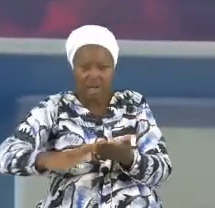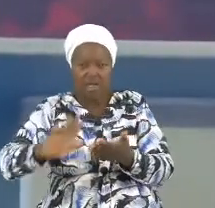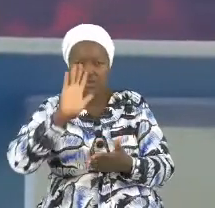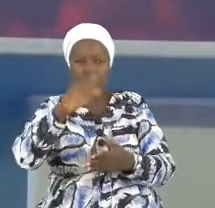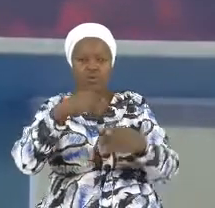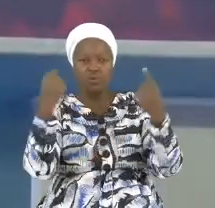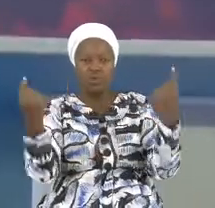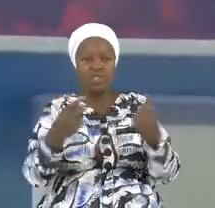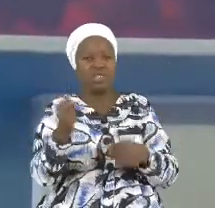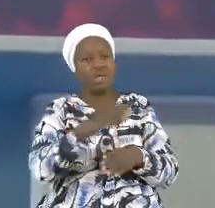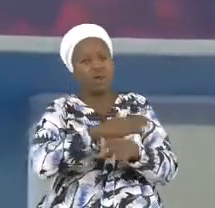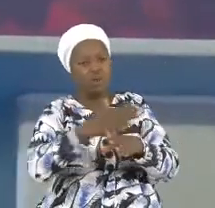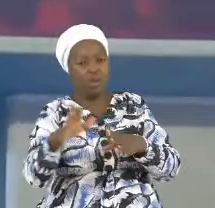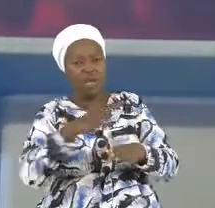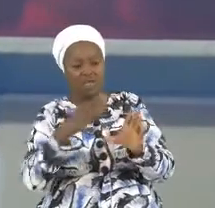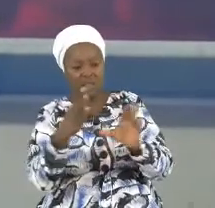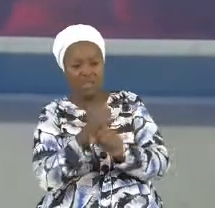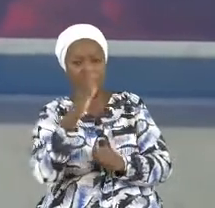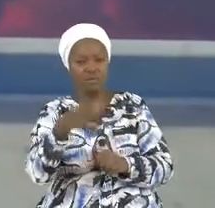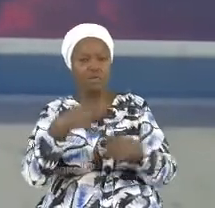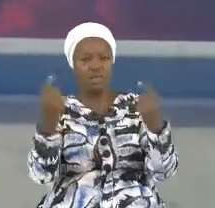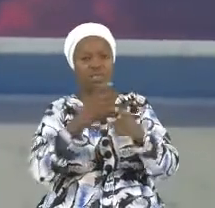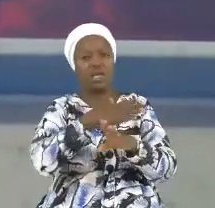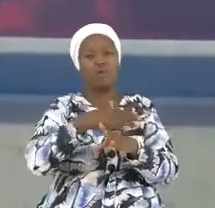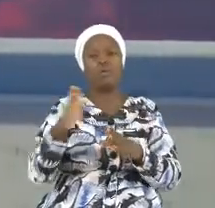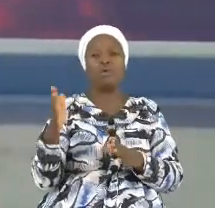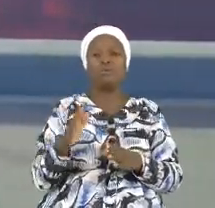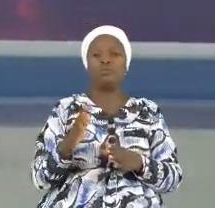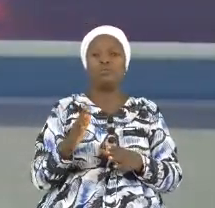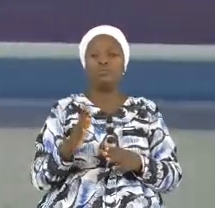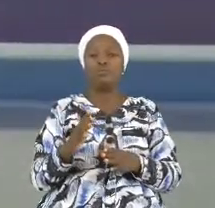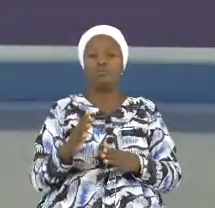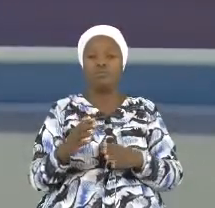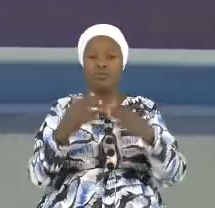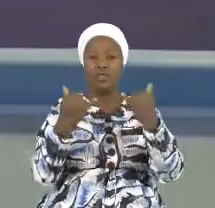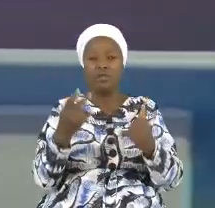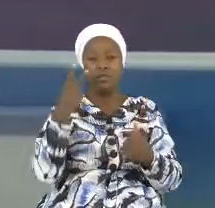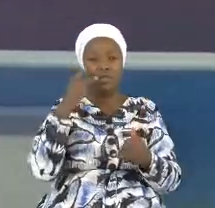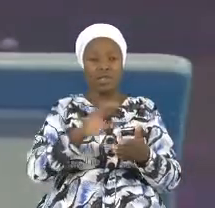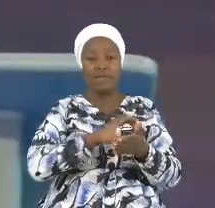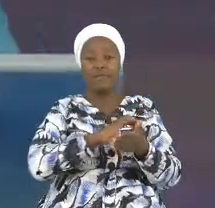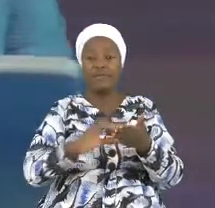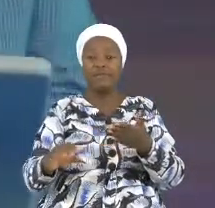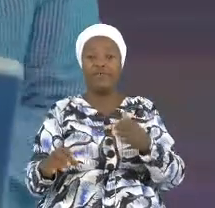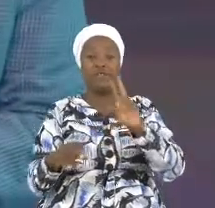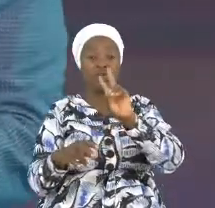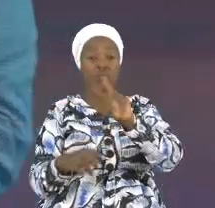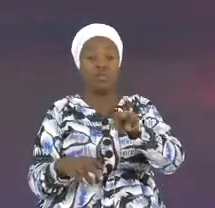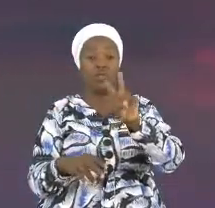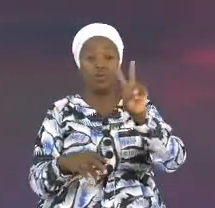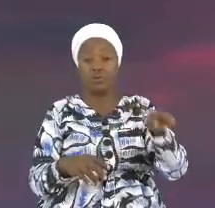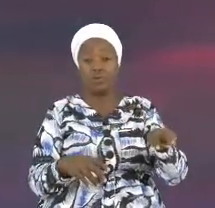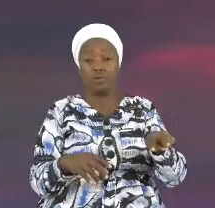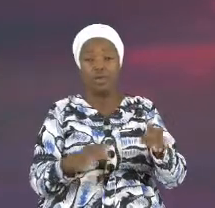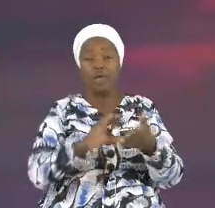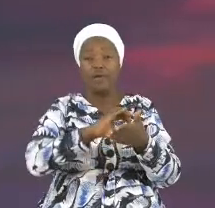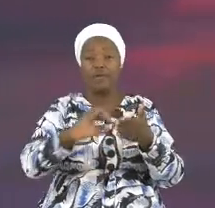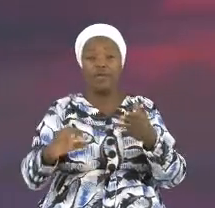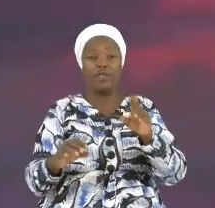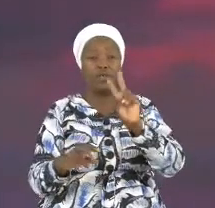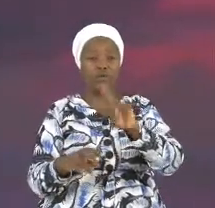sins away. Look at verse 22. In verse 22 there, he tells